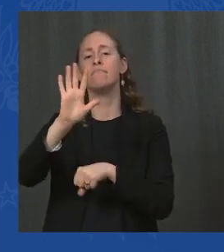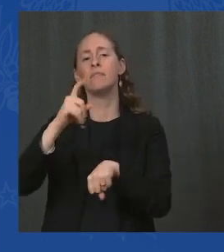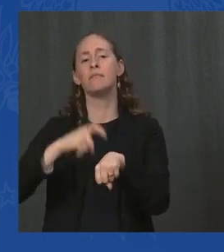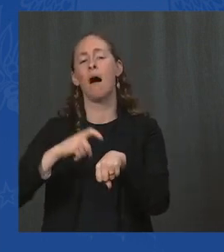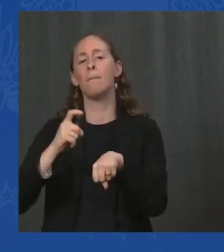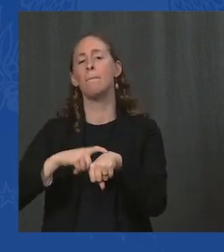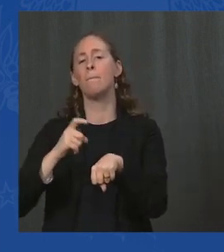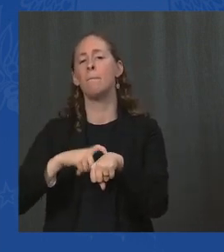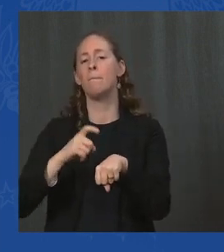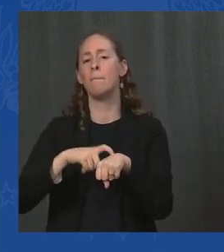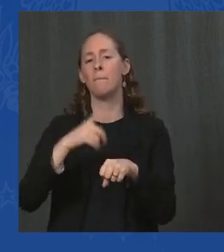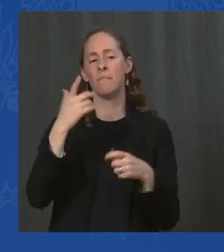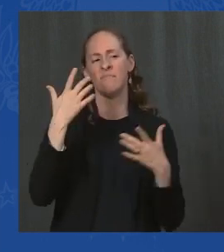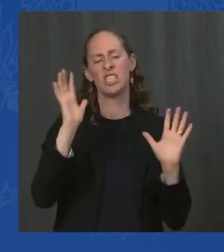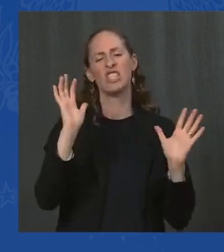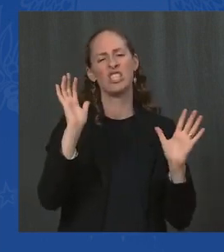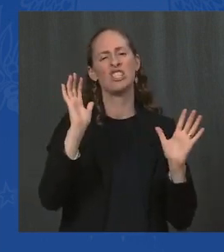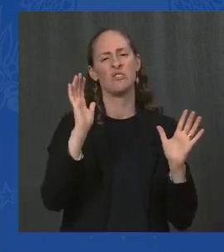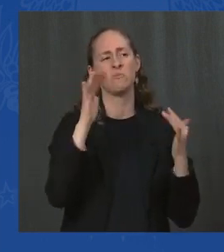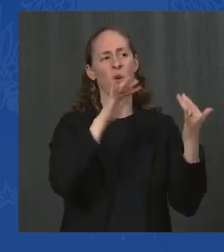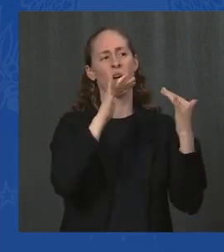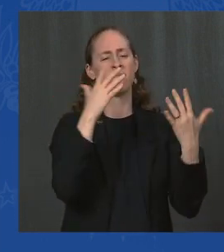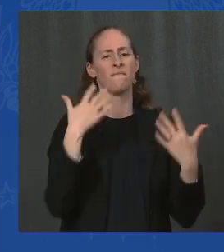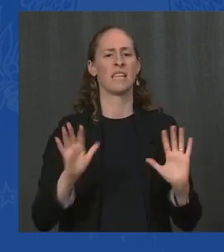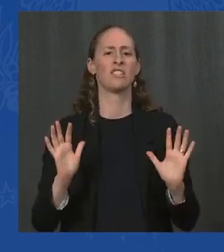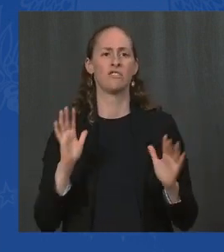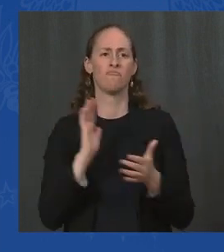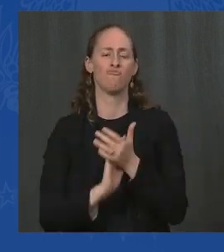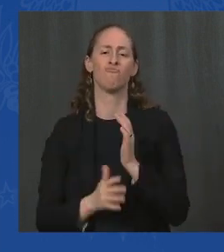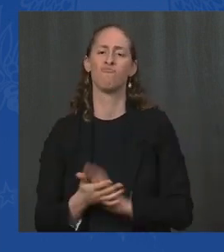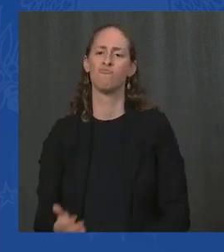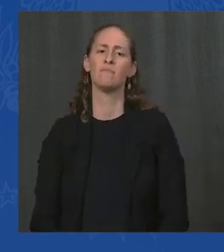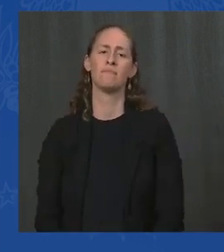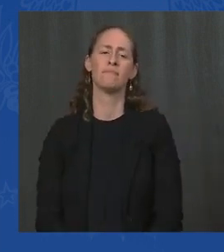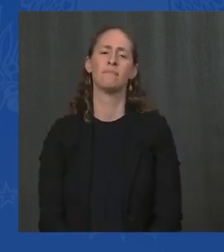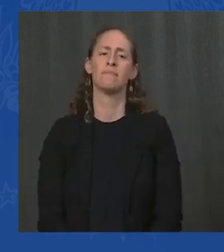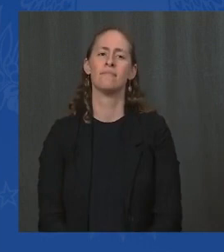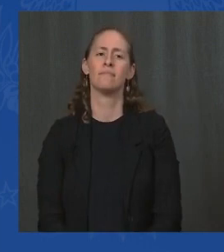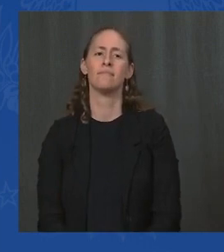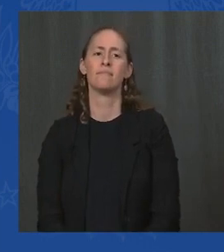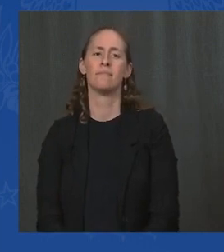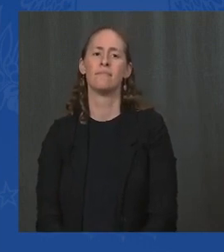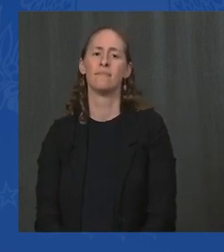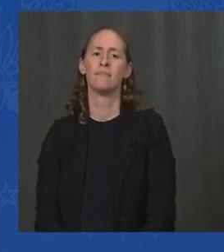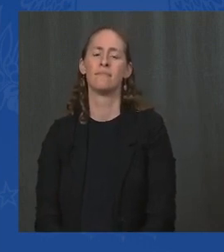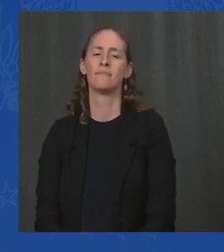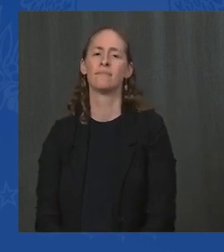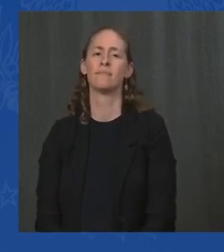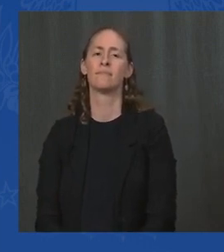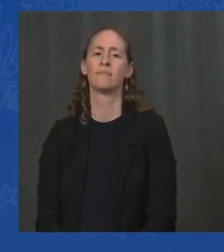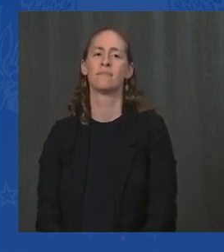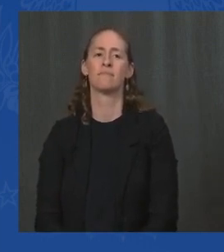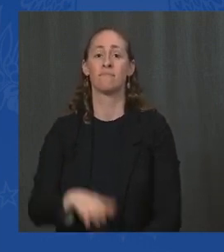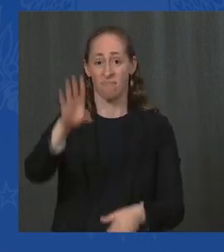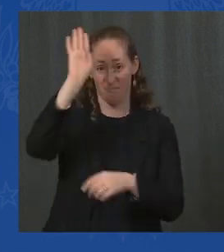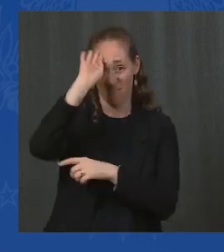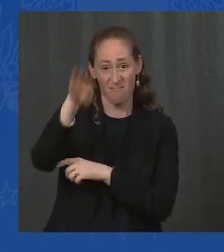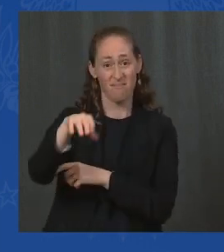This is a new world. The terror threat has metastasized across the world, well beyond